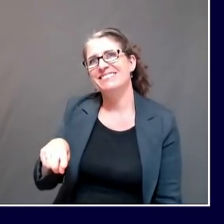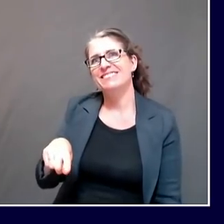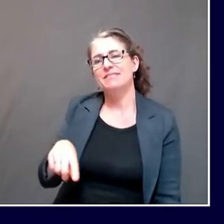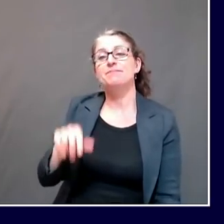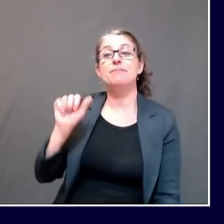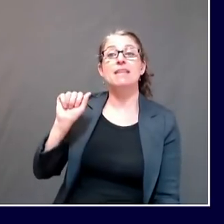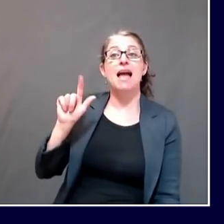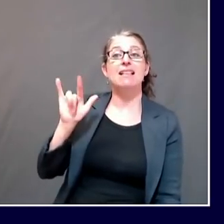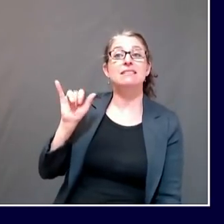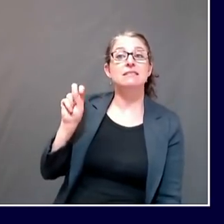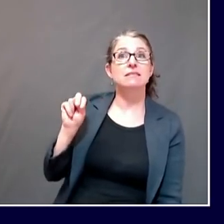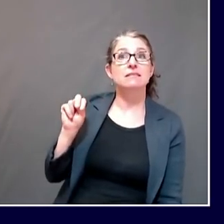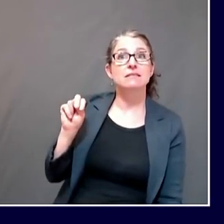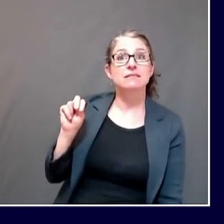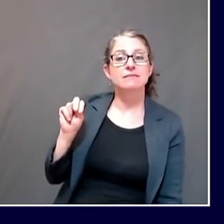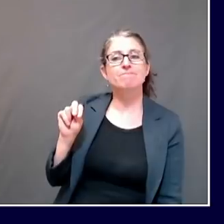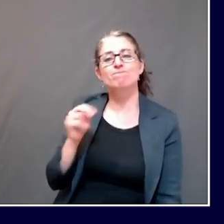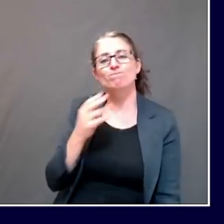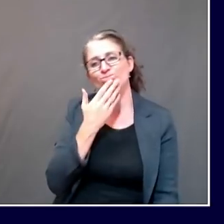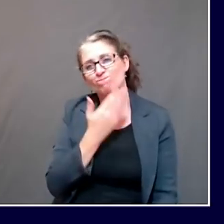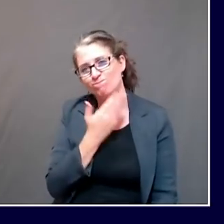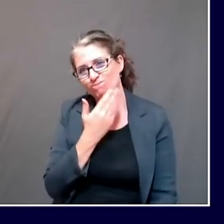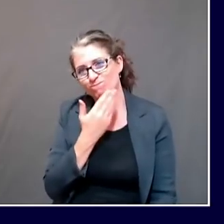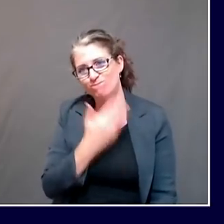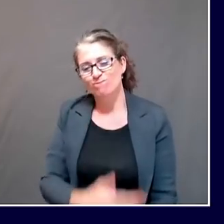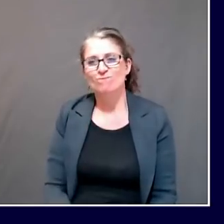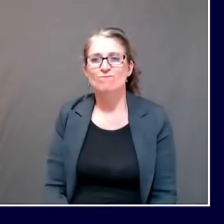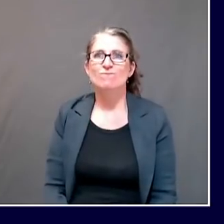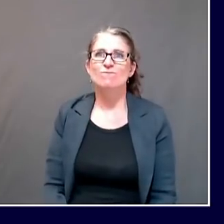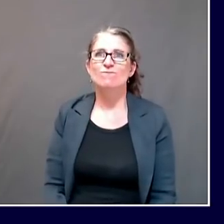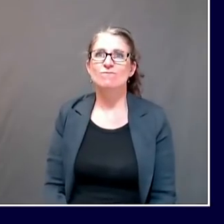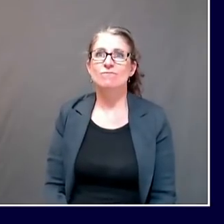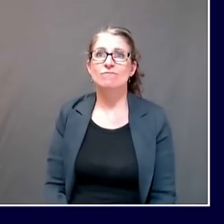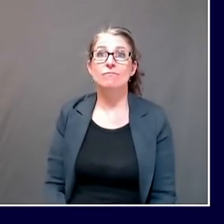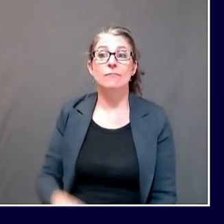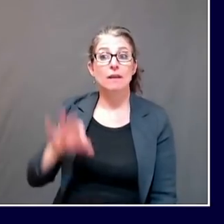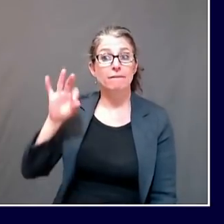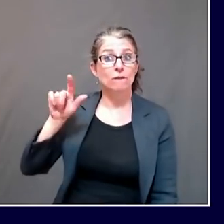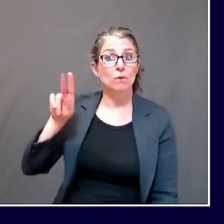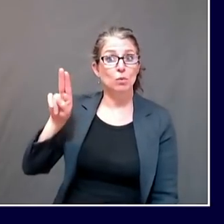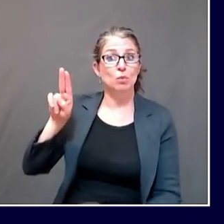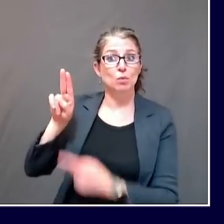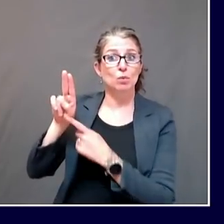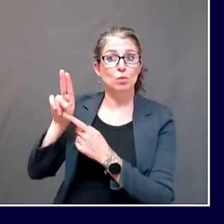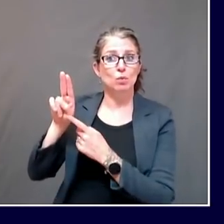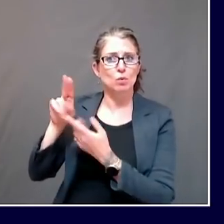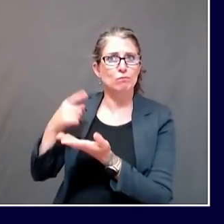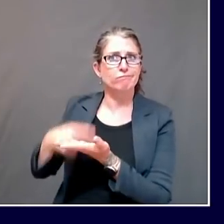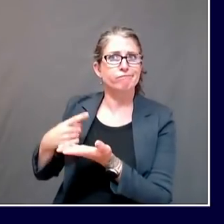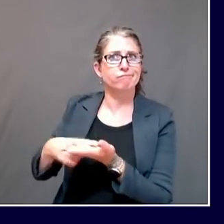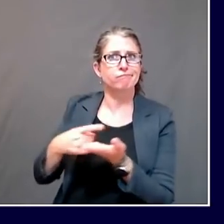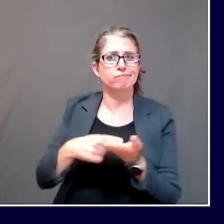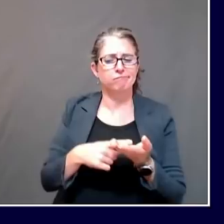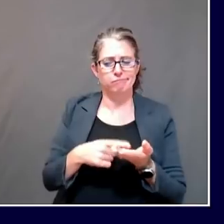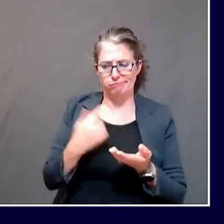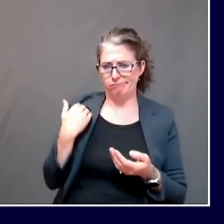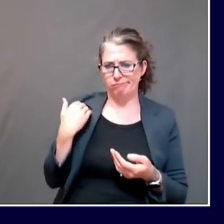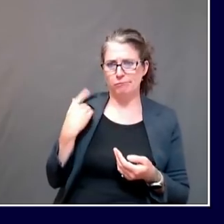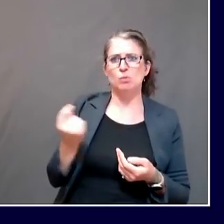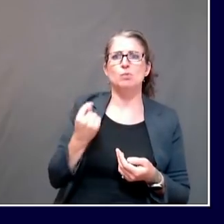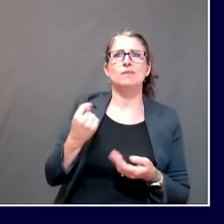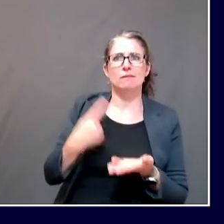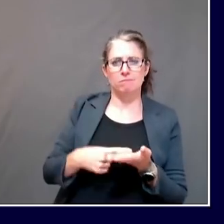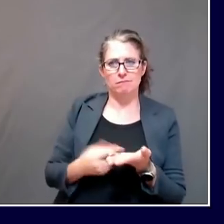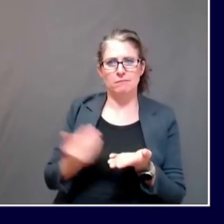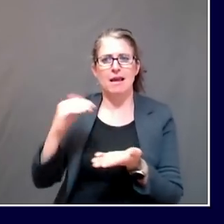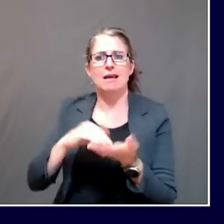the flu, of course, a major part of the discussion Tuesday and then again today. And with that, of course, you've been talking about getting